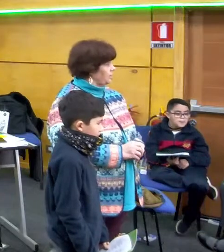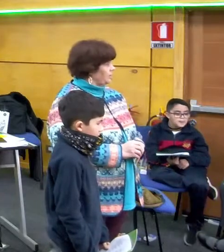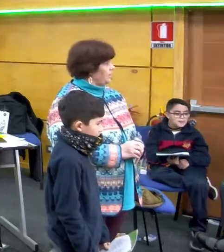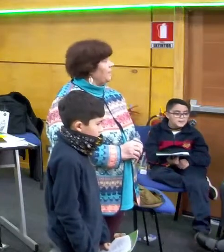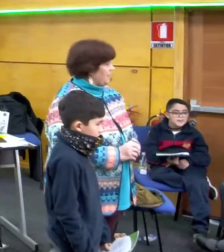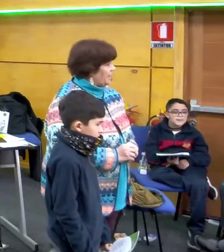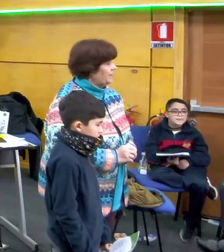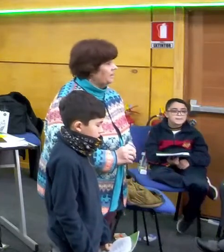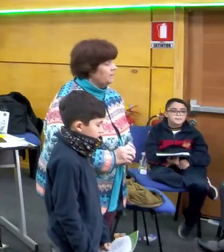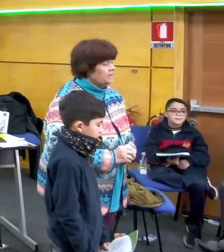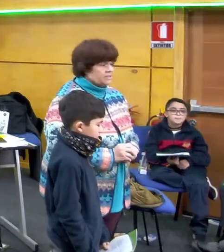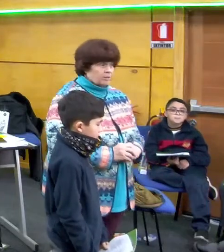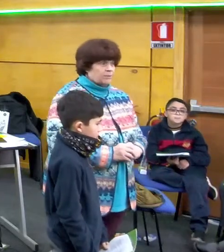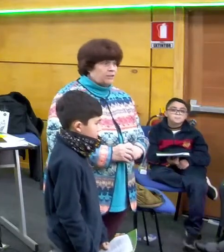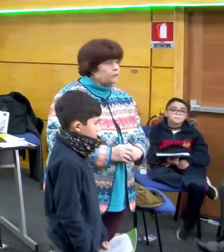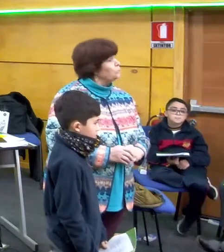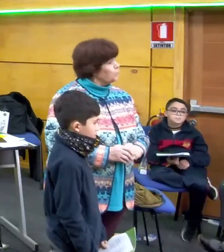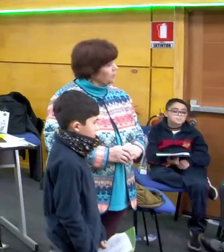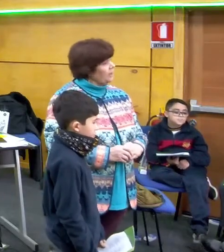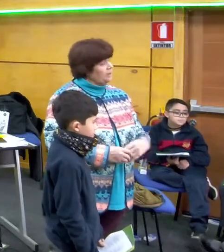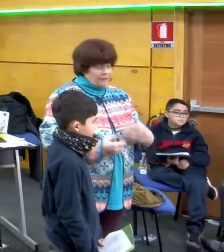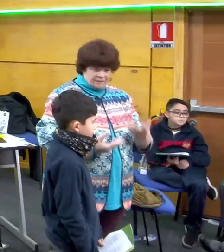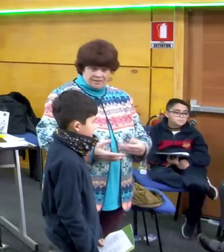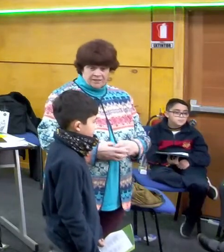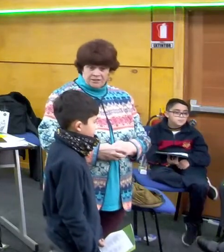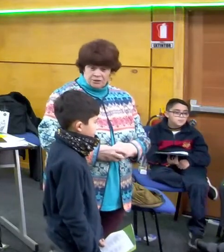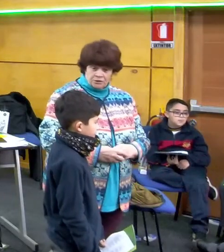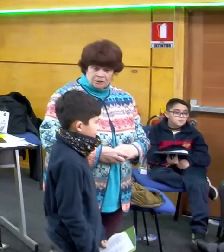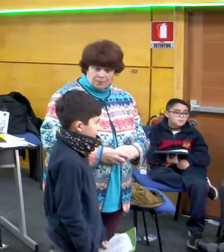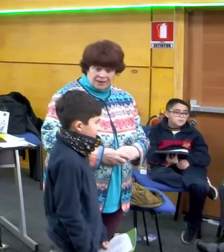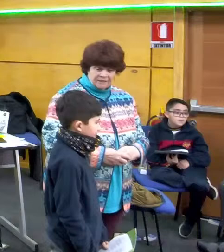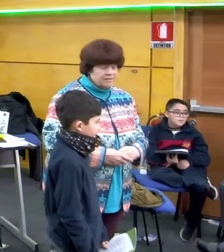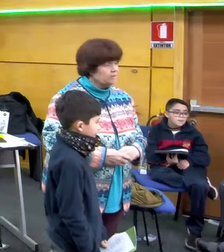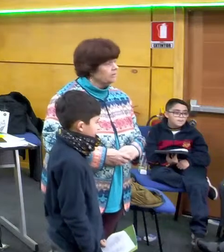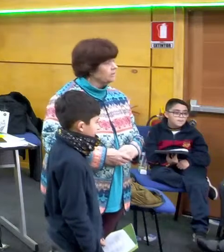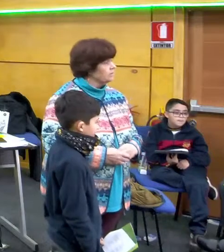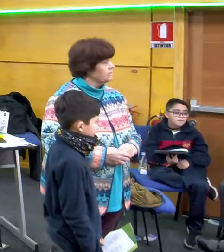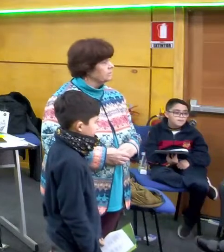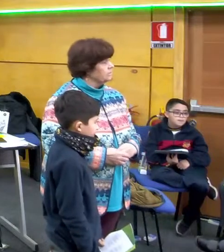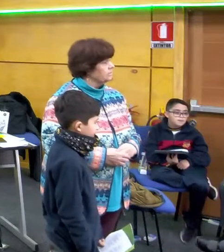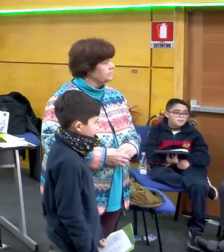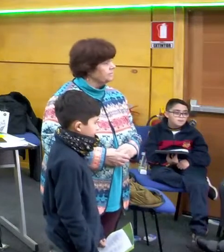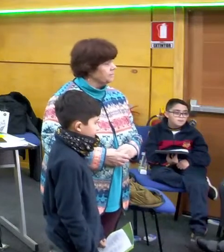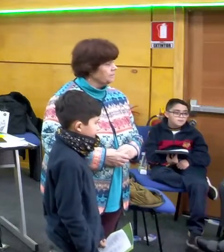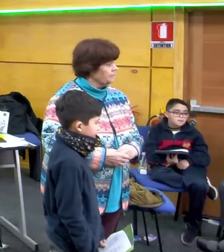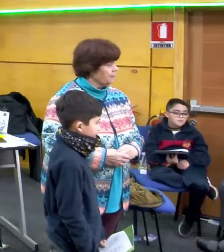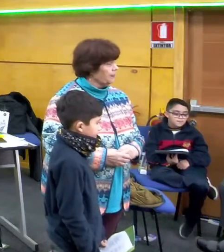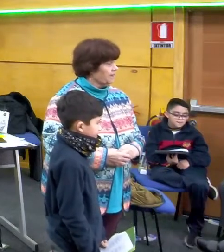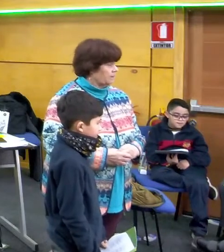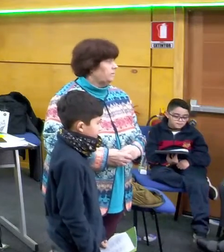good. And something he could work on as he continues to practice.